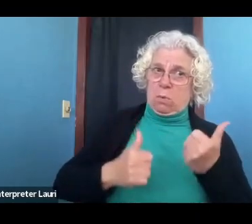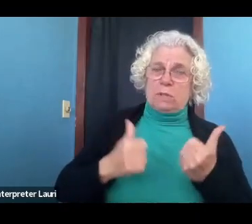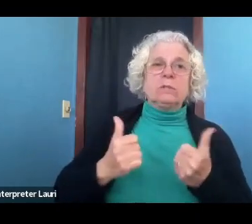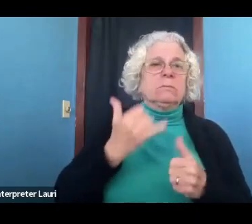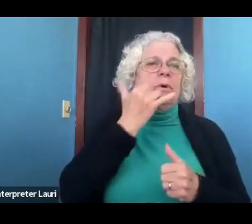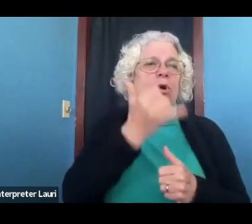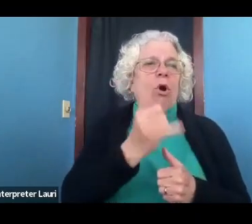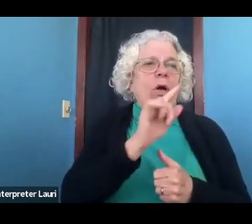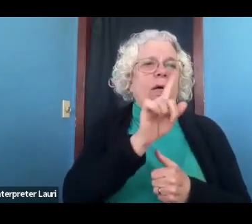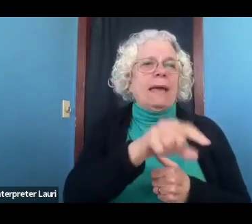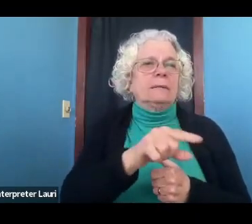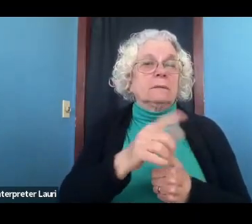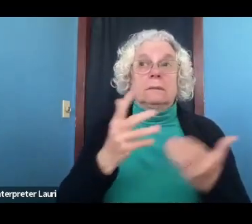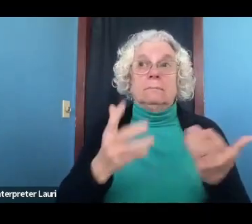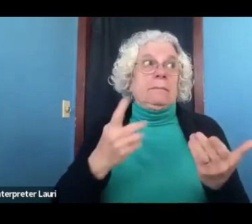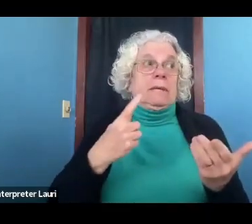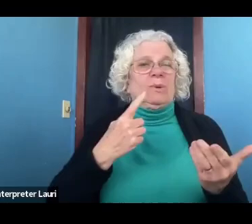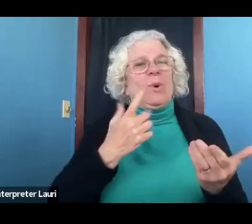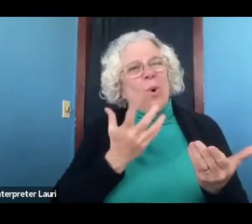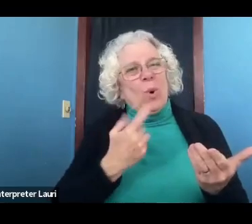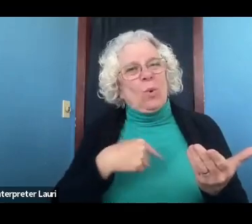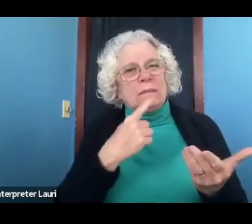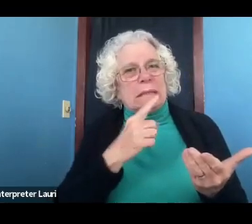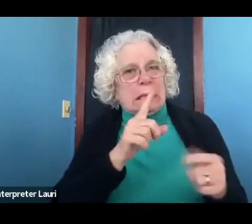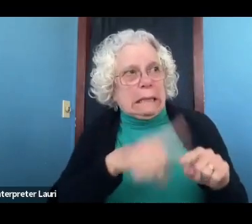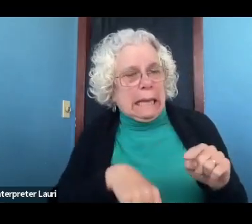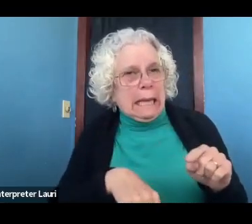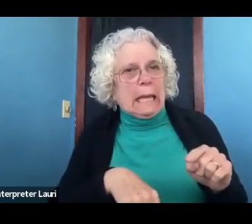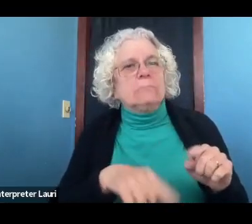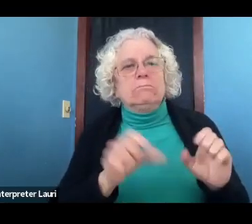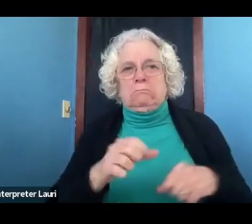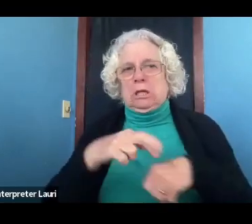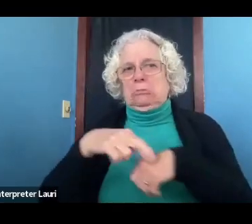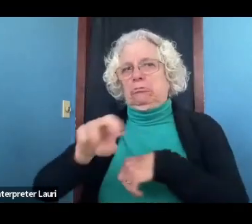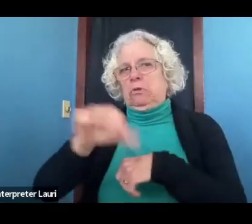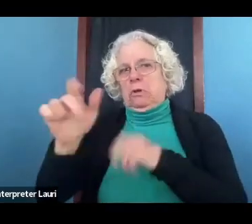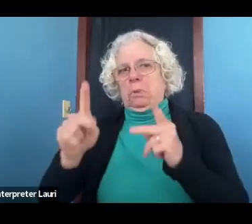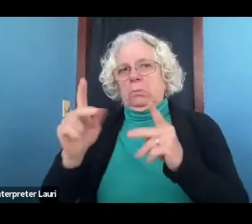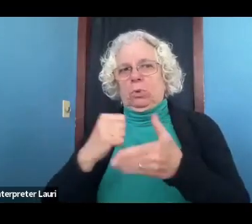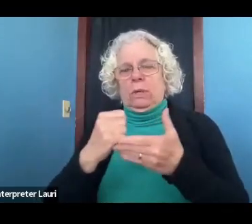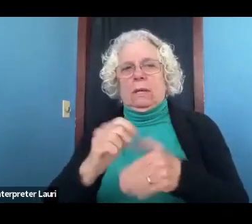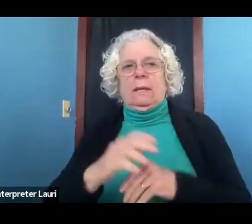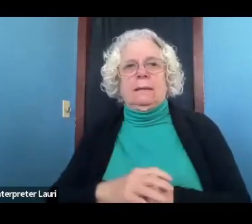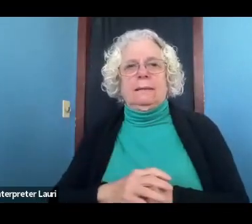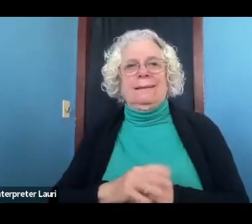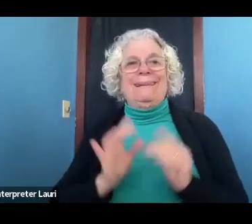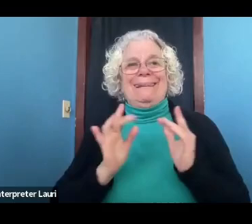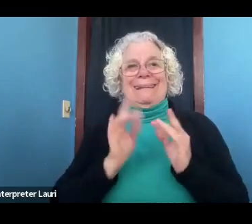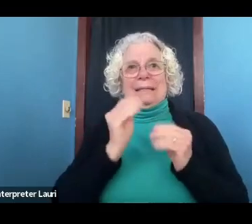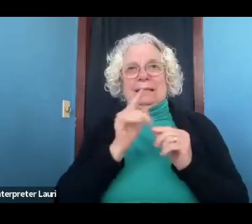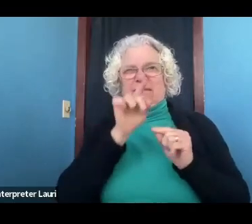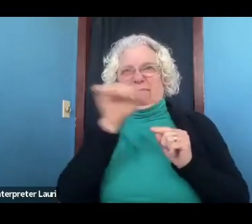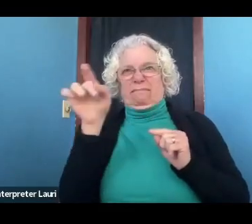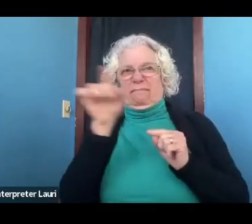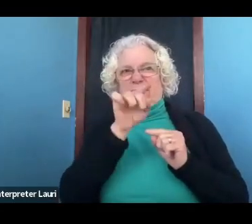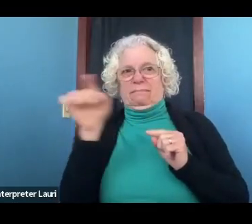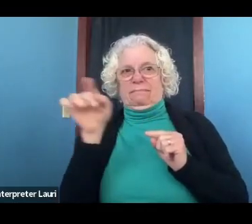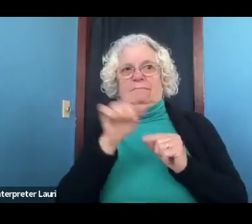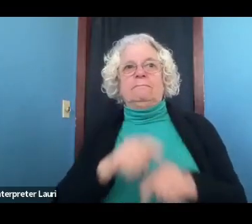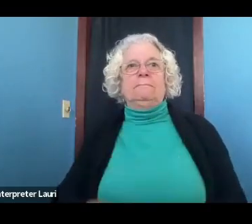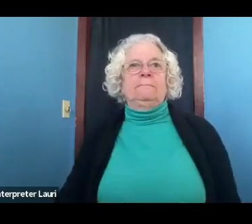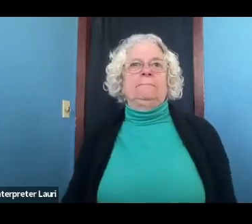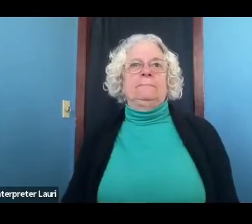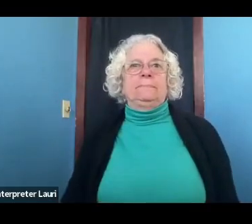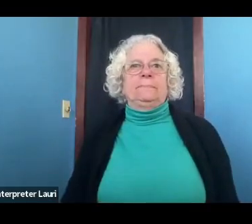because even if we can't help you, we'll get you to somebody who can. And the contact information is there on that slide